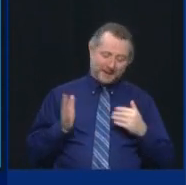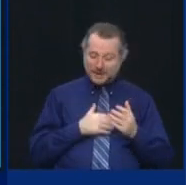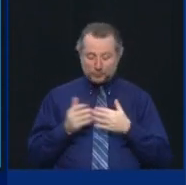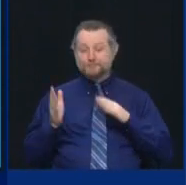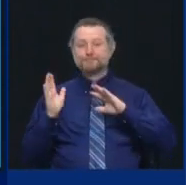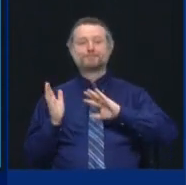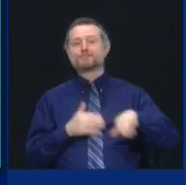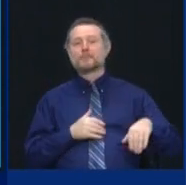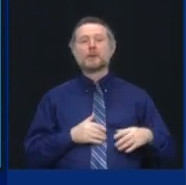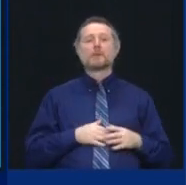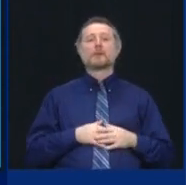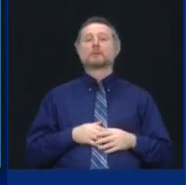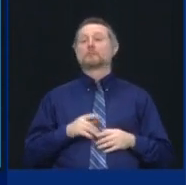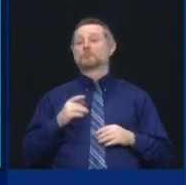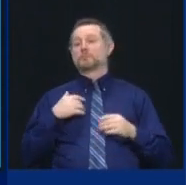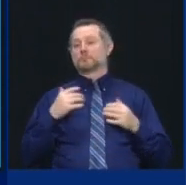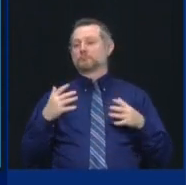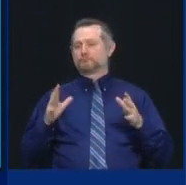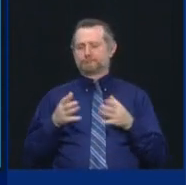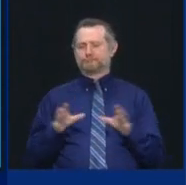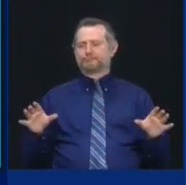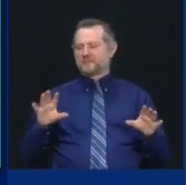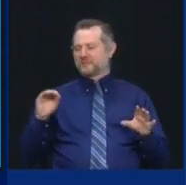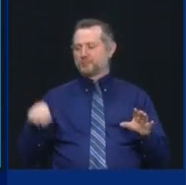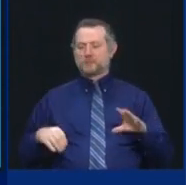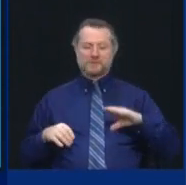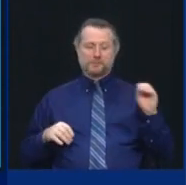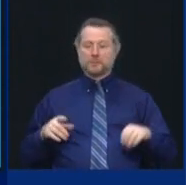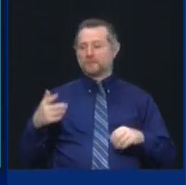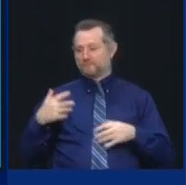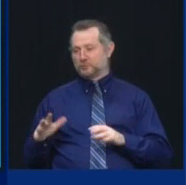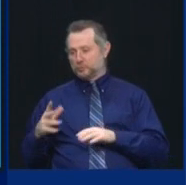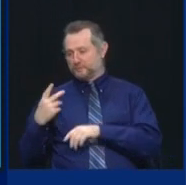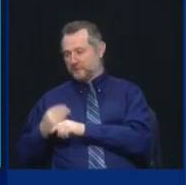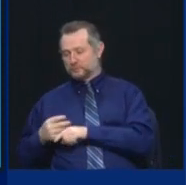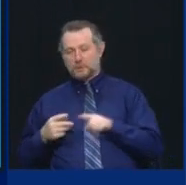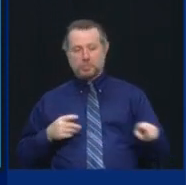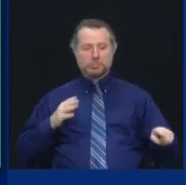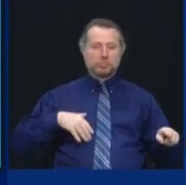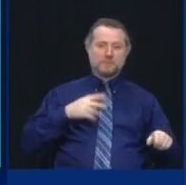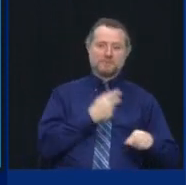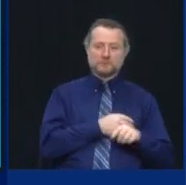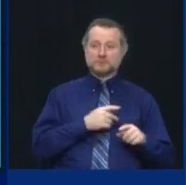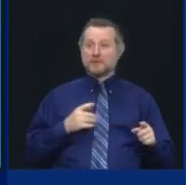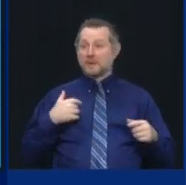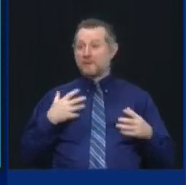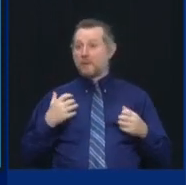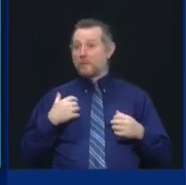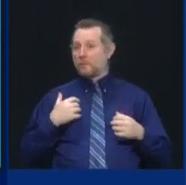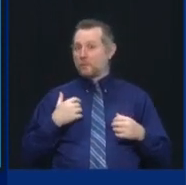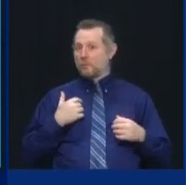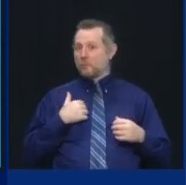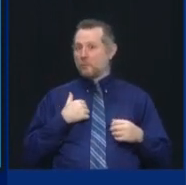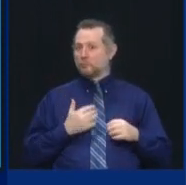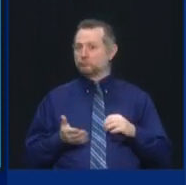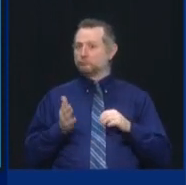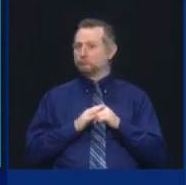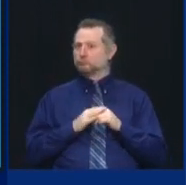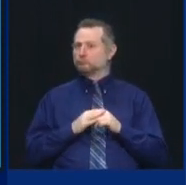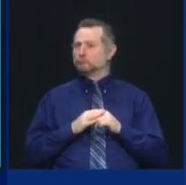the guidelines are 50% for vaccinated. I would go higher. I